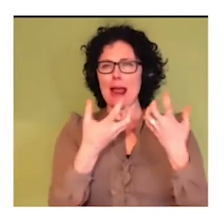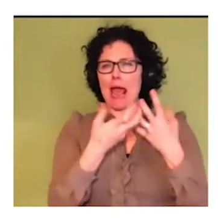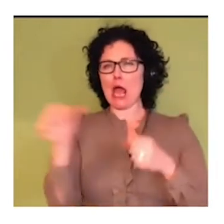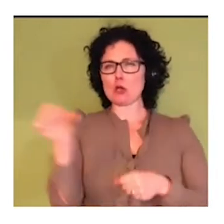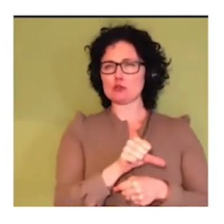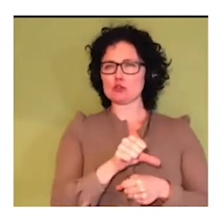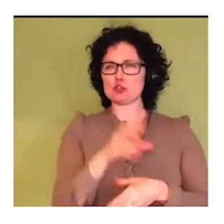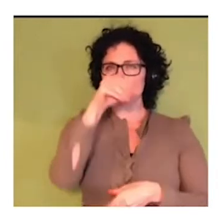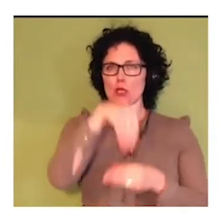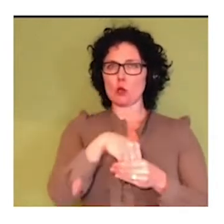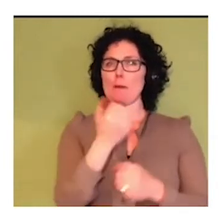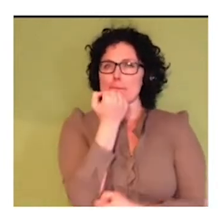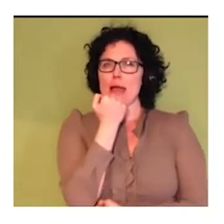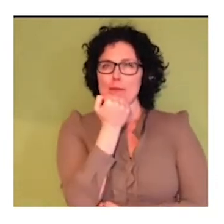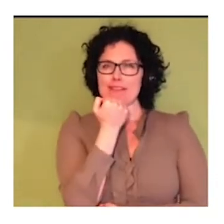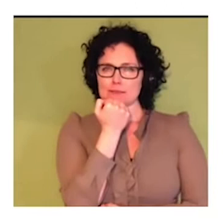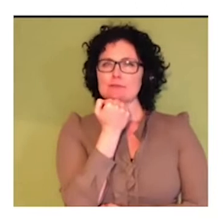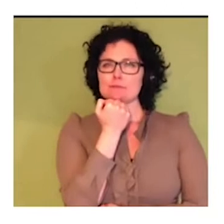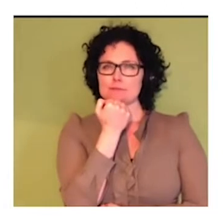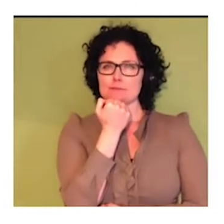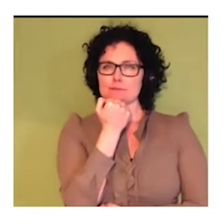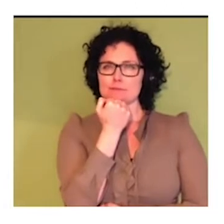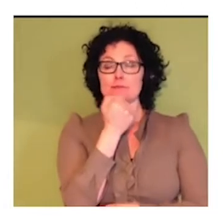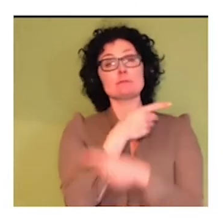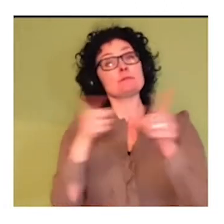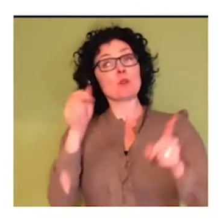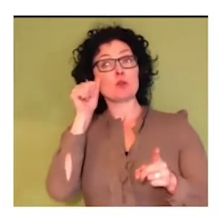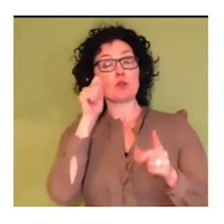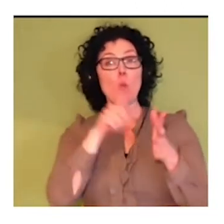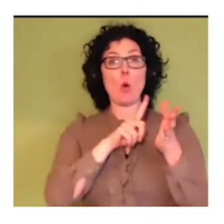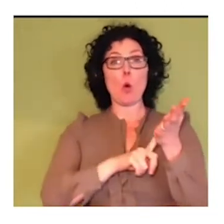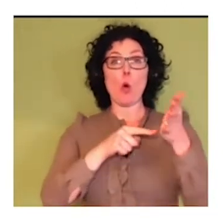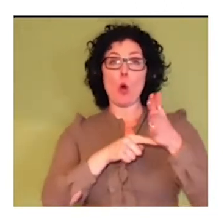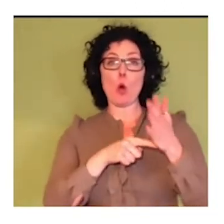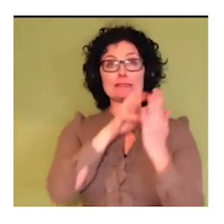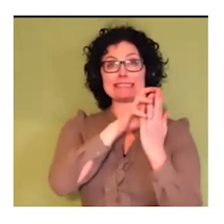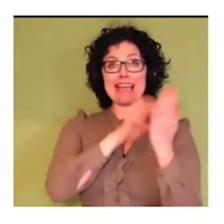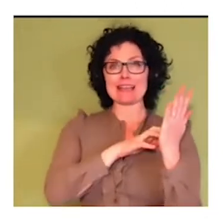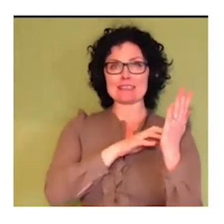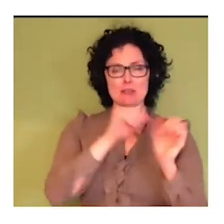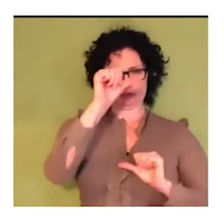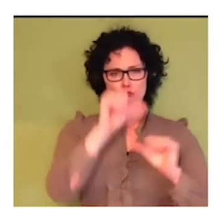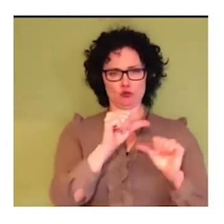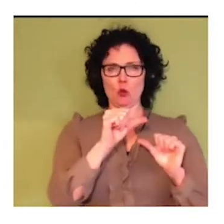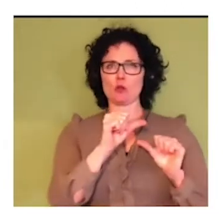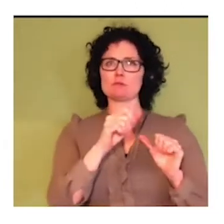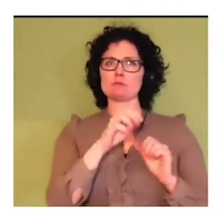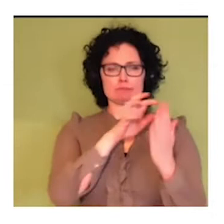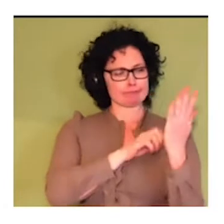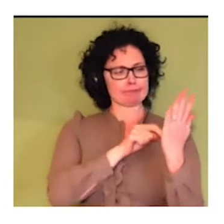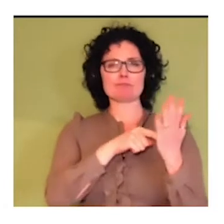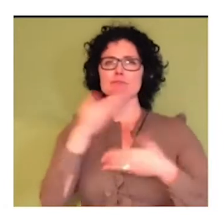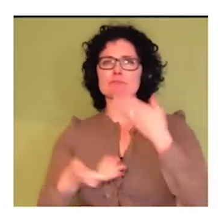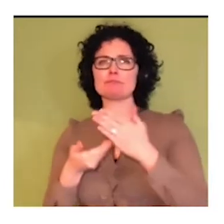publication. And we're all familiar with the concept of alt text, where a short bit of text can describe the intention